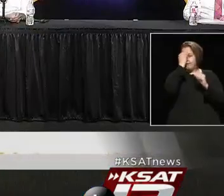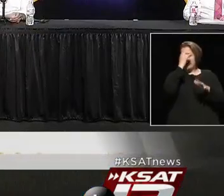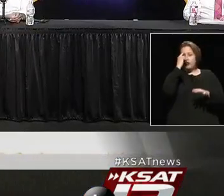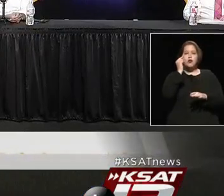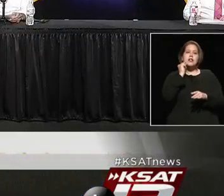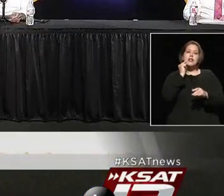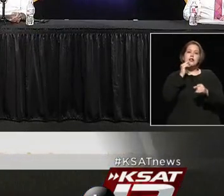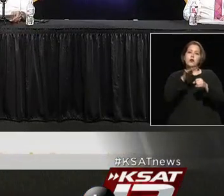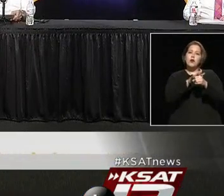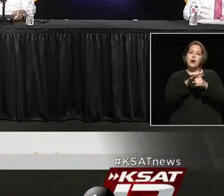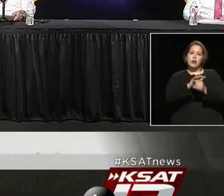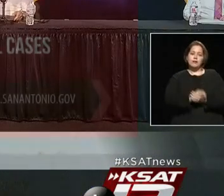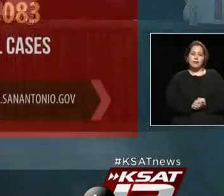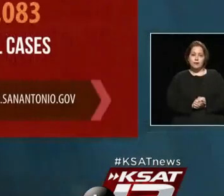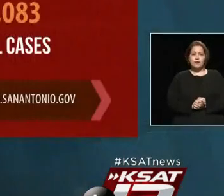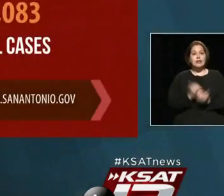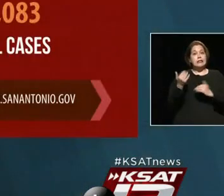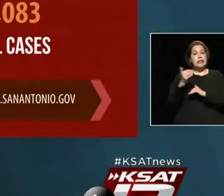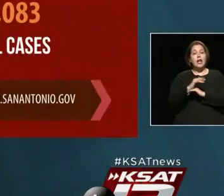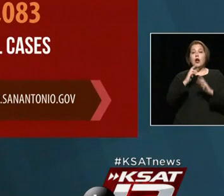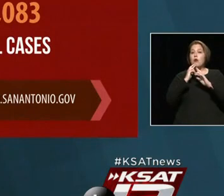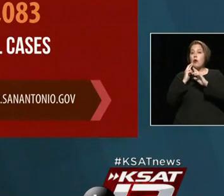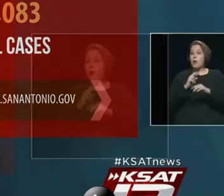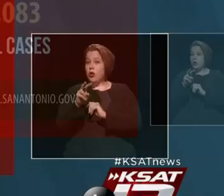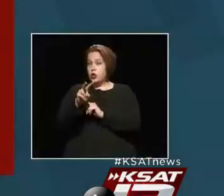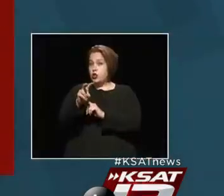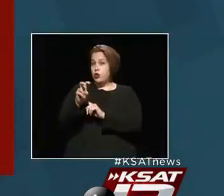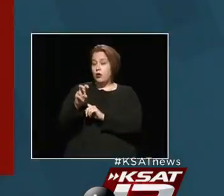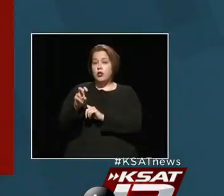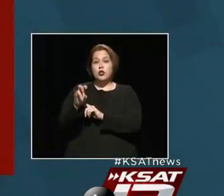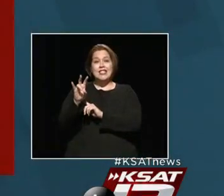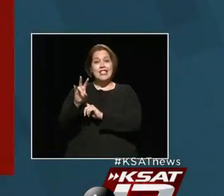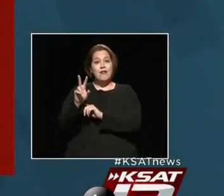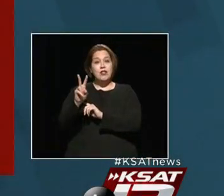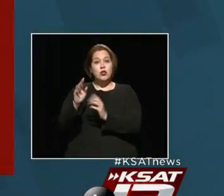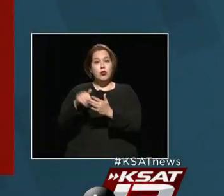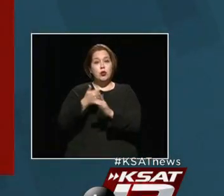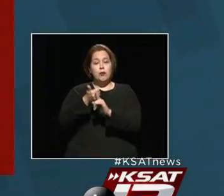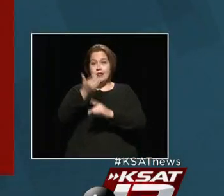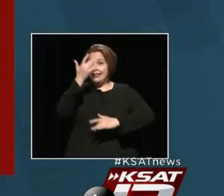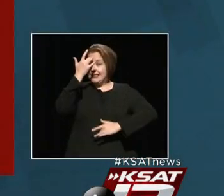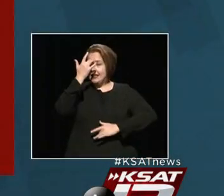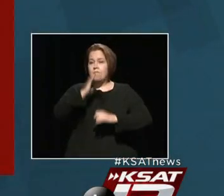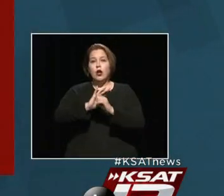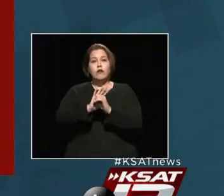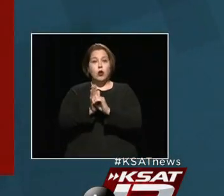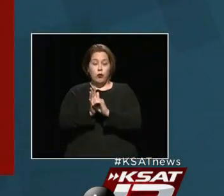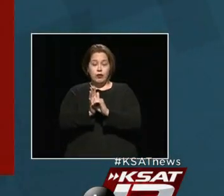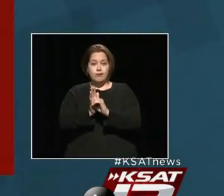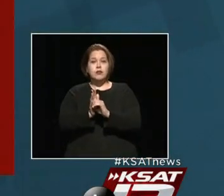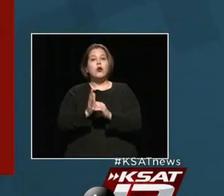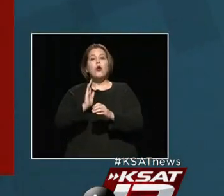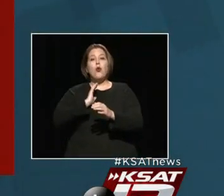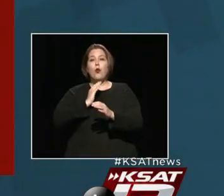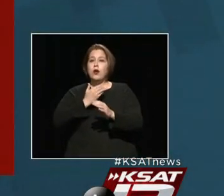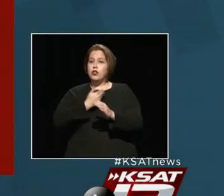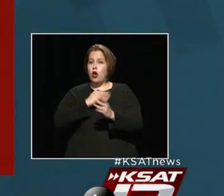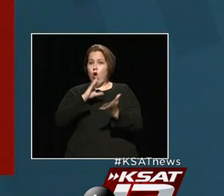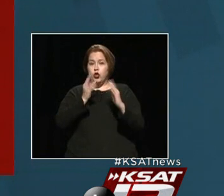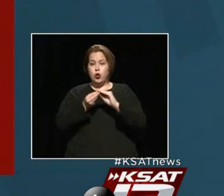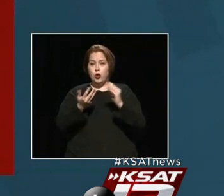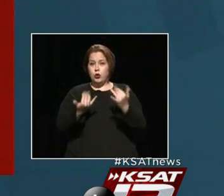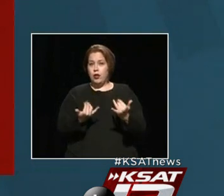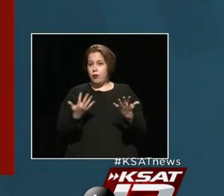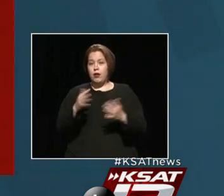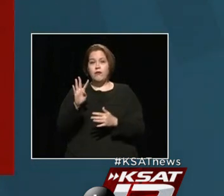many we ended up with and what they'll be doing. Let's go live now. 72 new cases of COVID-19, which brings our total to